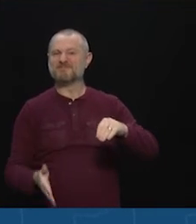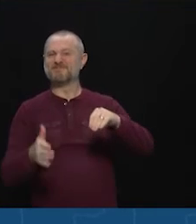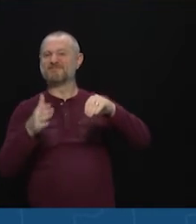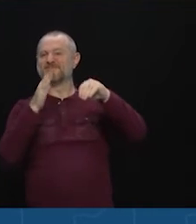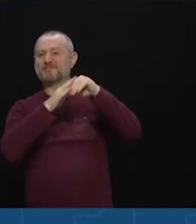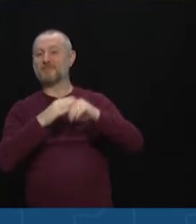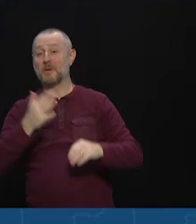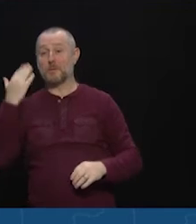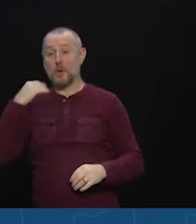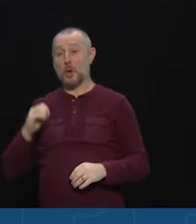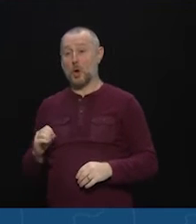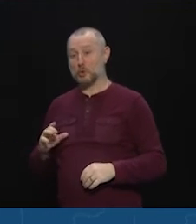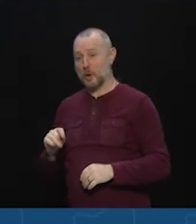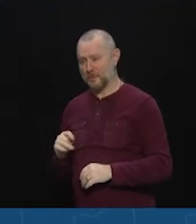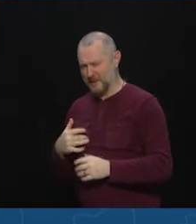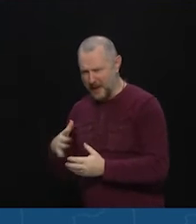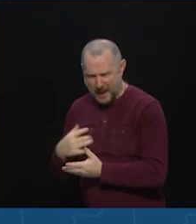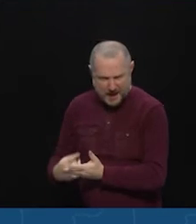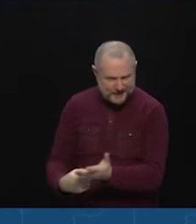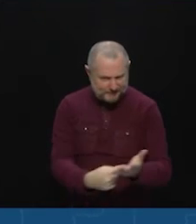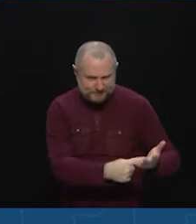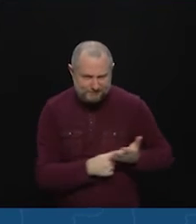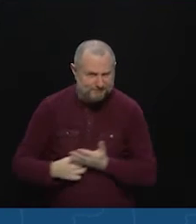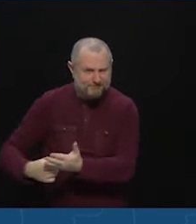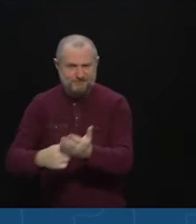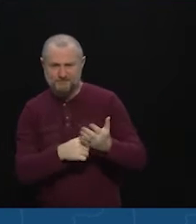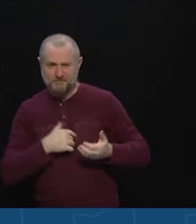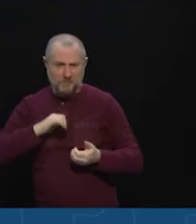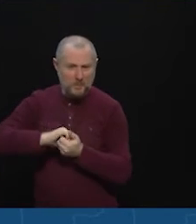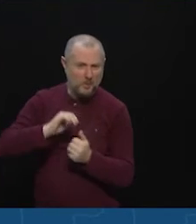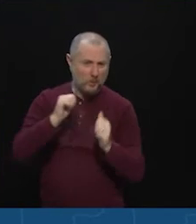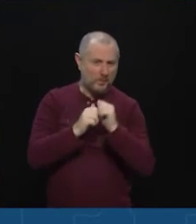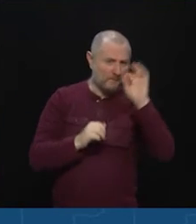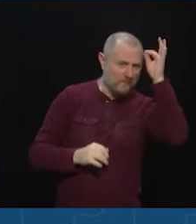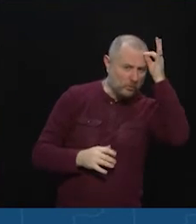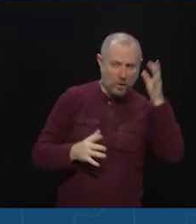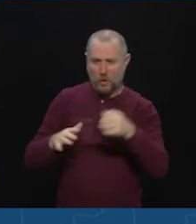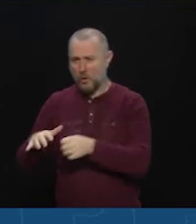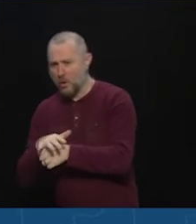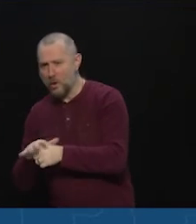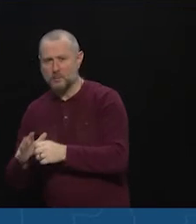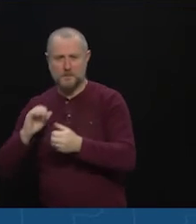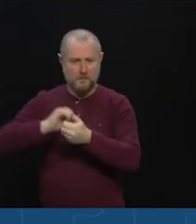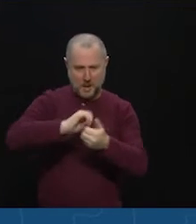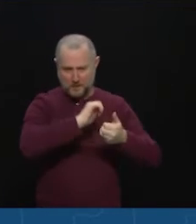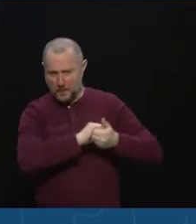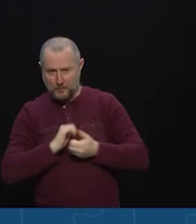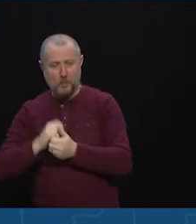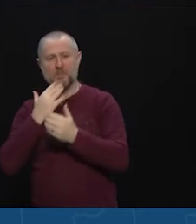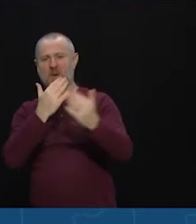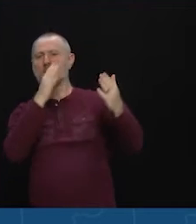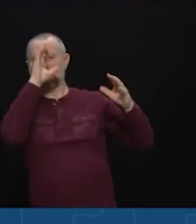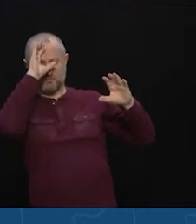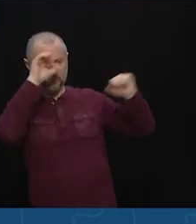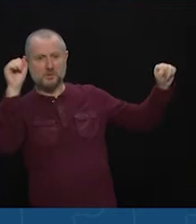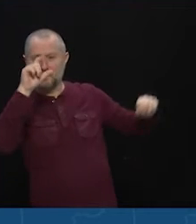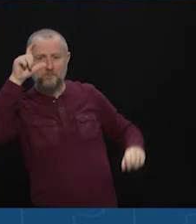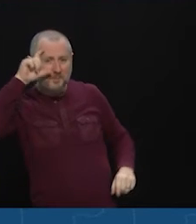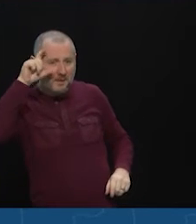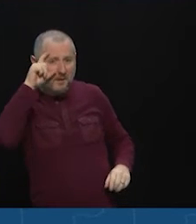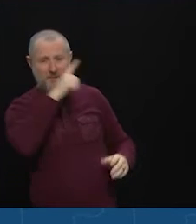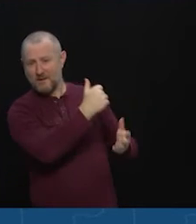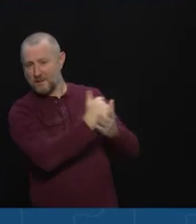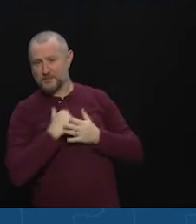we partnered with our local and our federal leaders to help fight this. And I want to thank President Biden for helping us deliver this